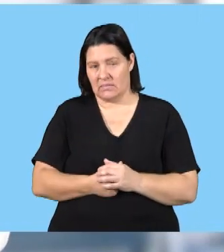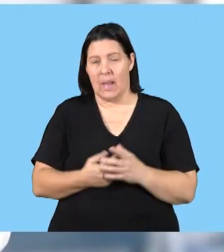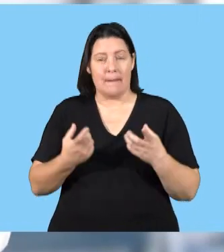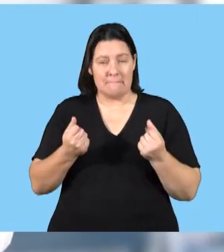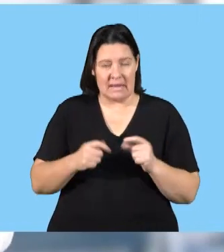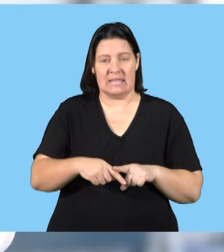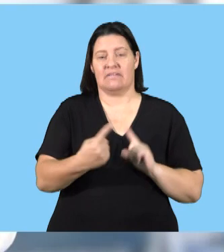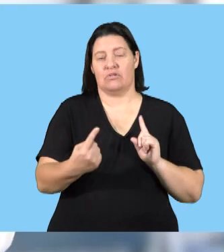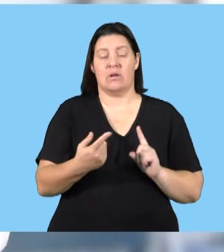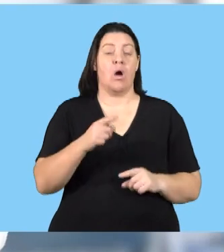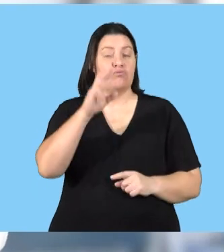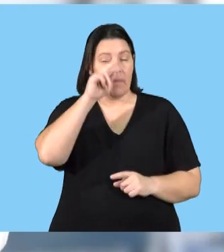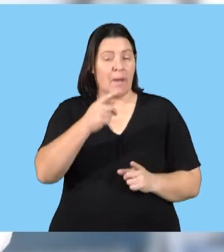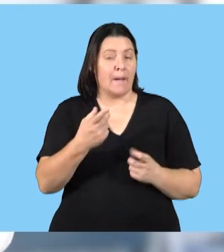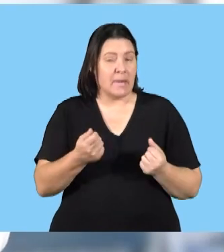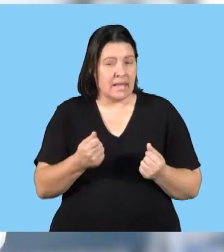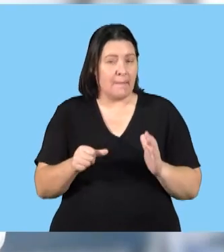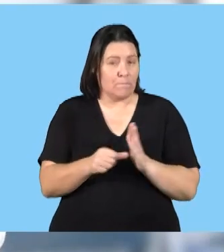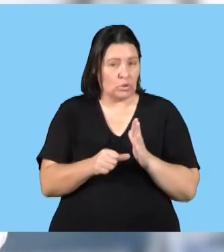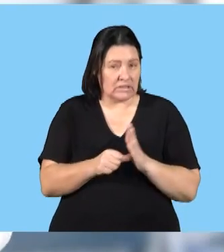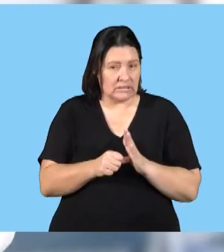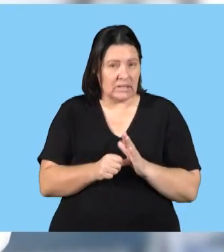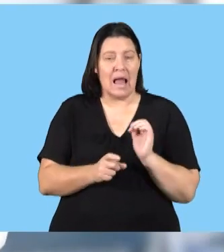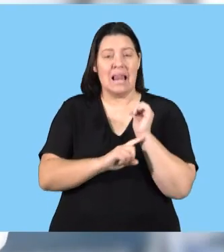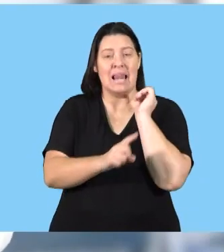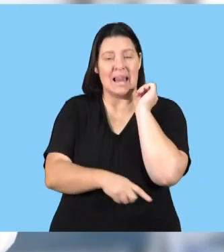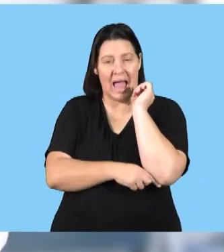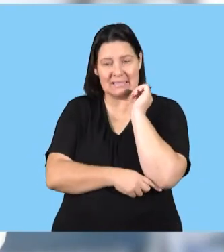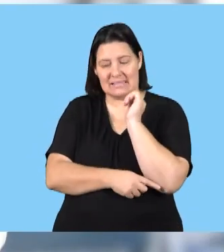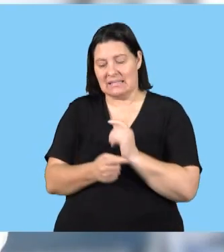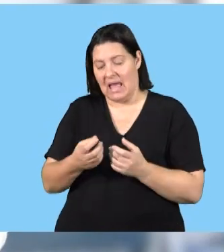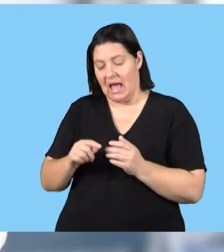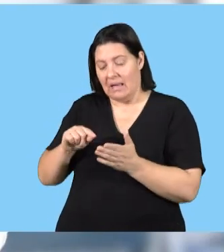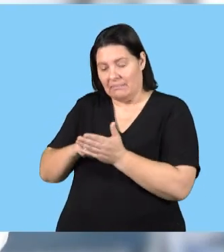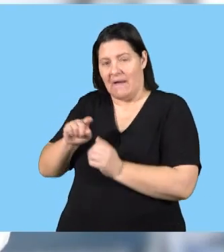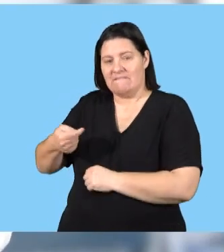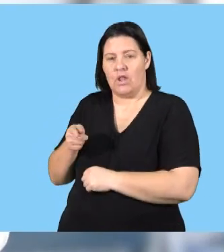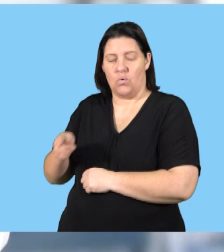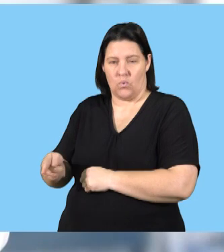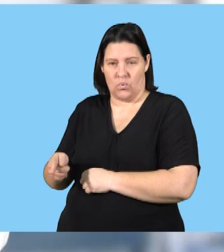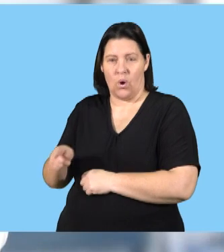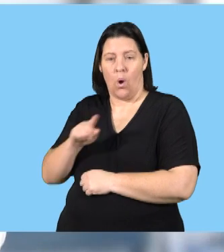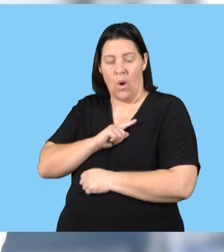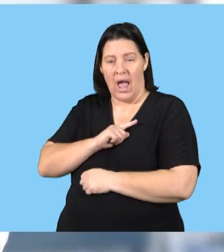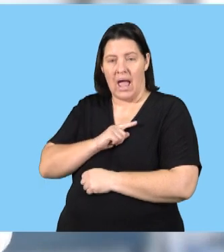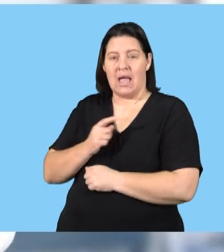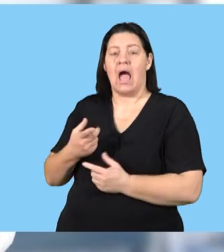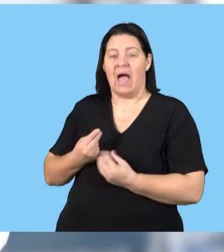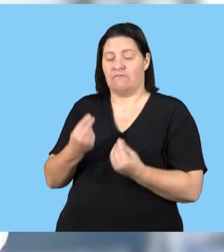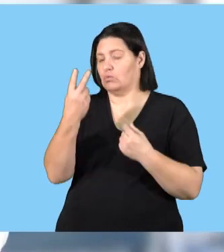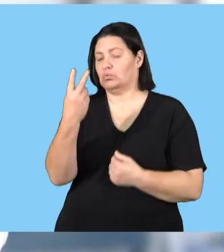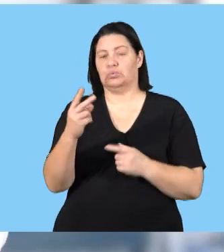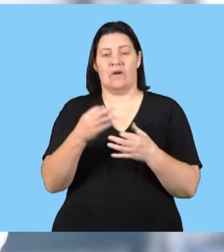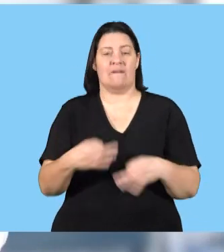off money. Remember, with money, what is key is the last decimal value. Because South African currency has got